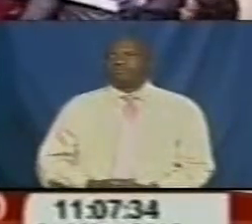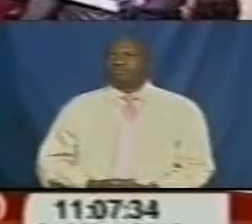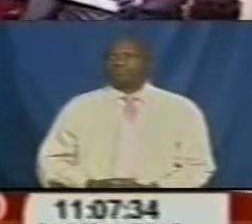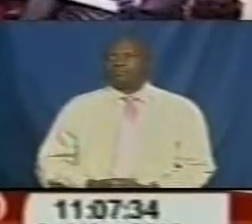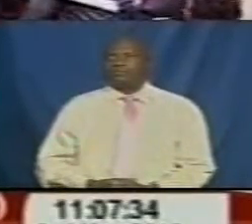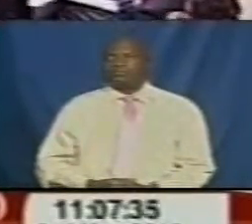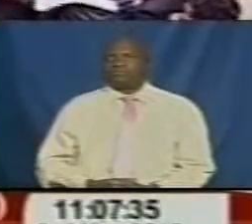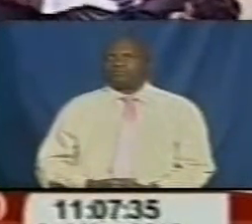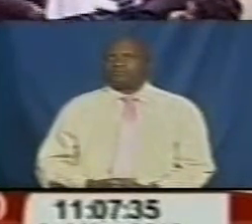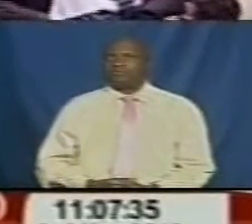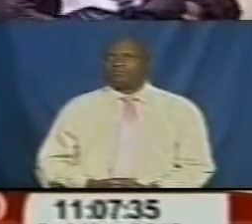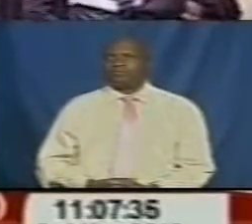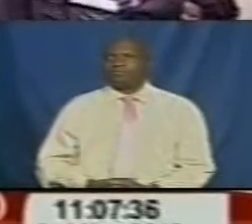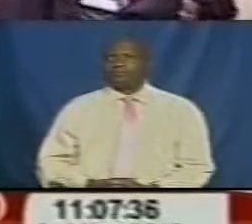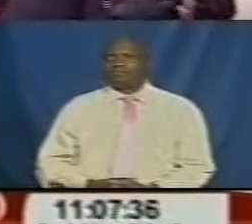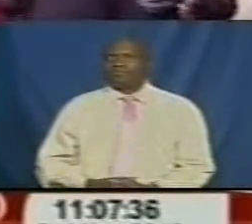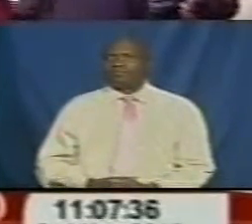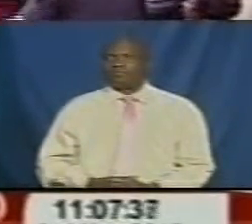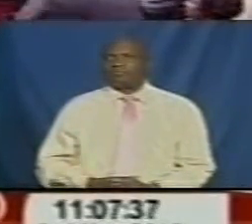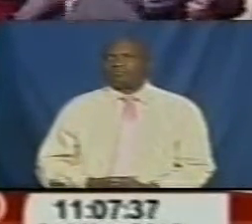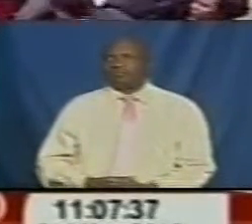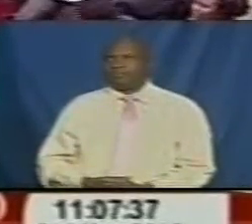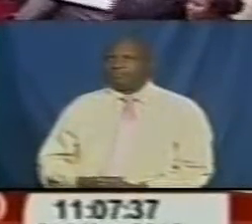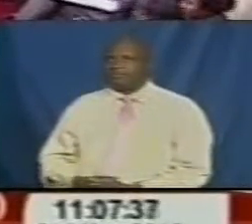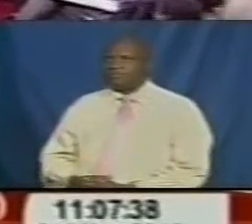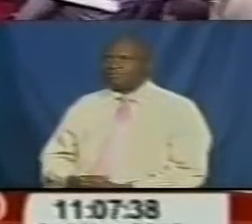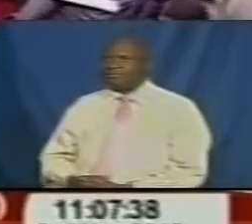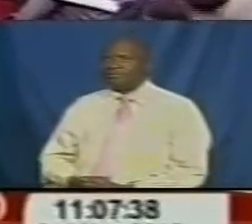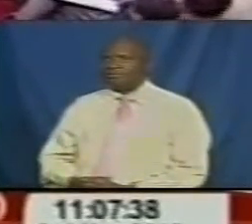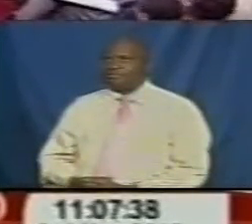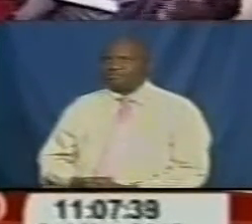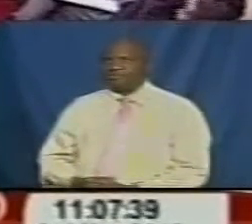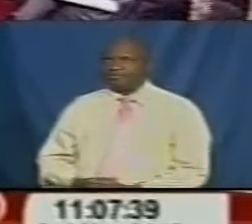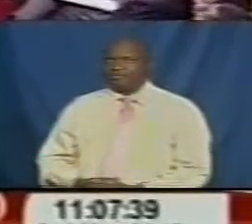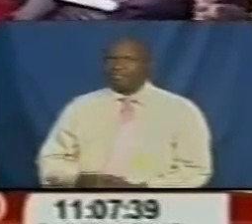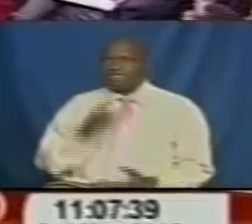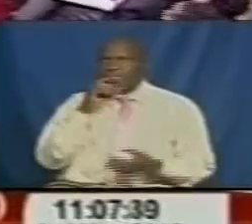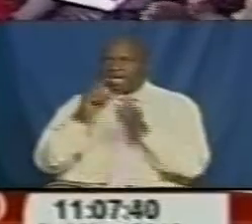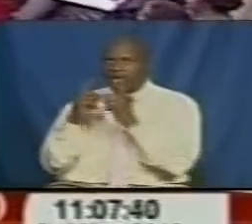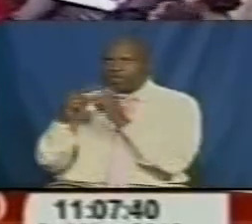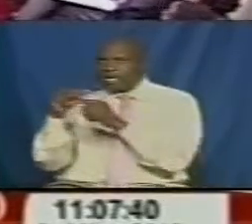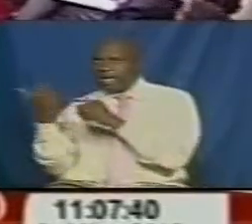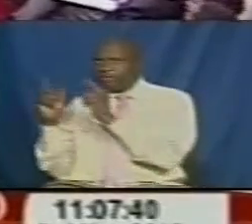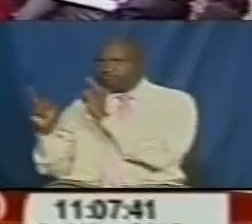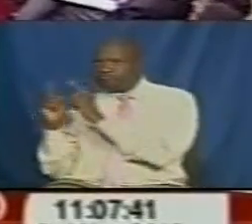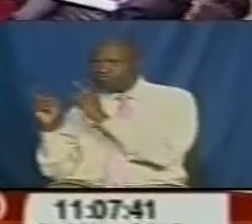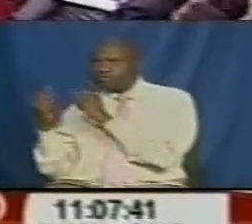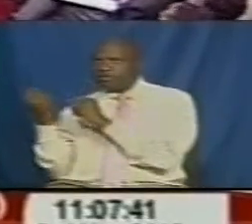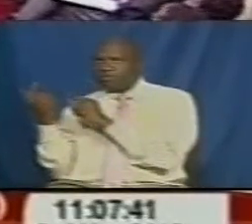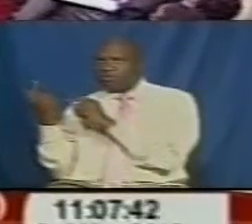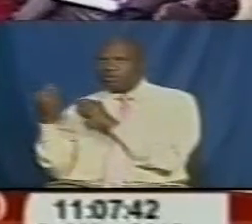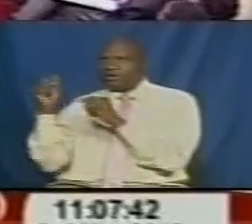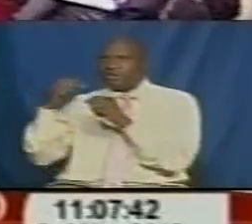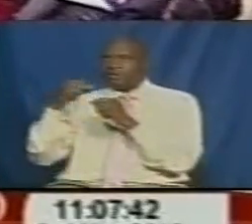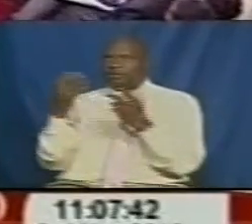Seemingly irate backbenchers took a swipe at U.S. Ambassador Michael Ranneberger for his continued push for closure of the bank and the government